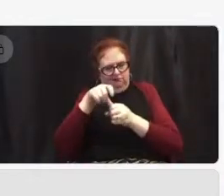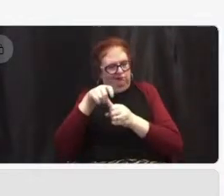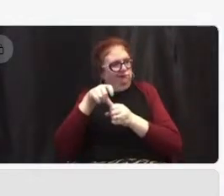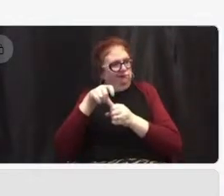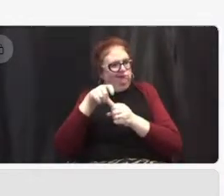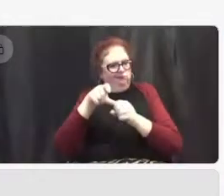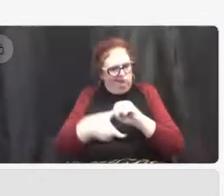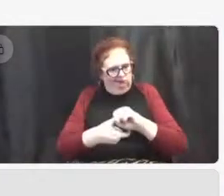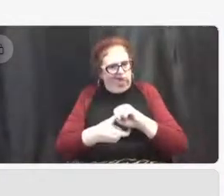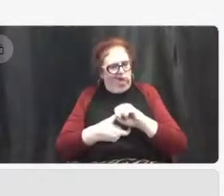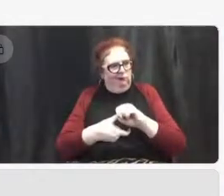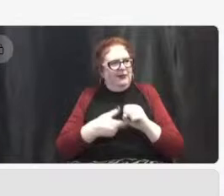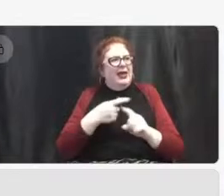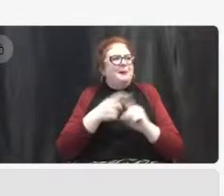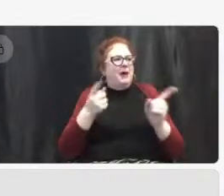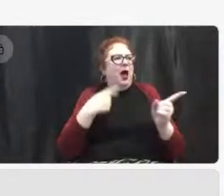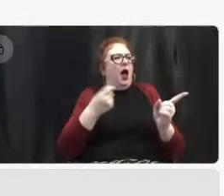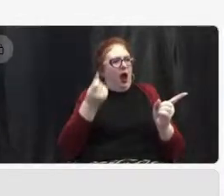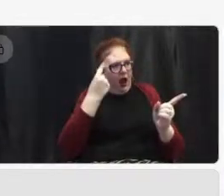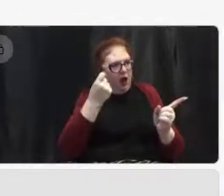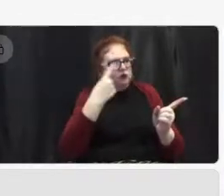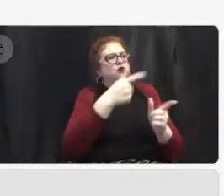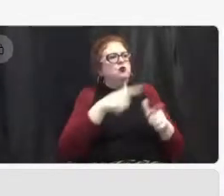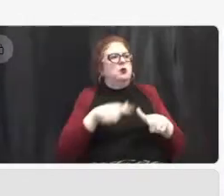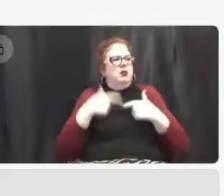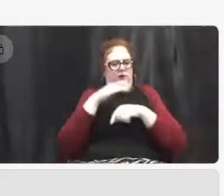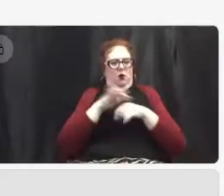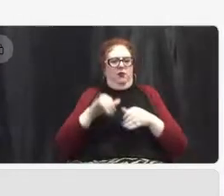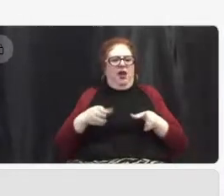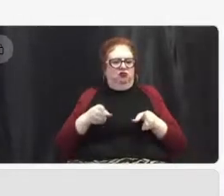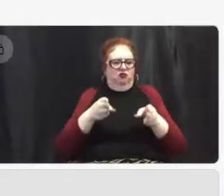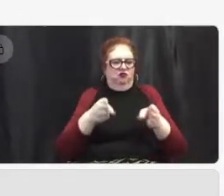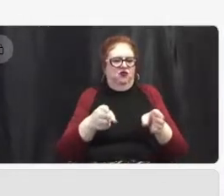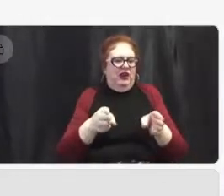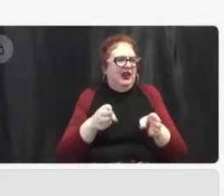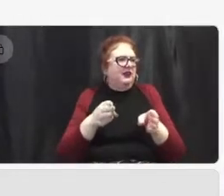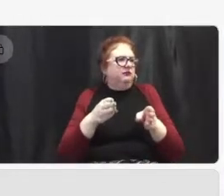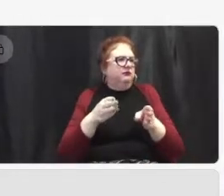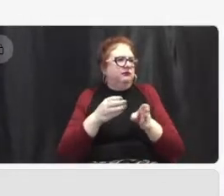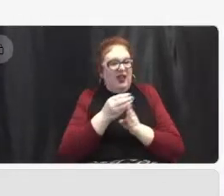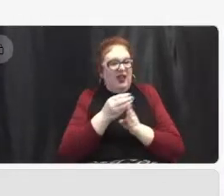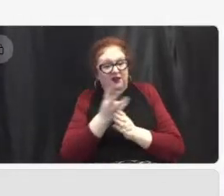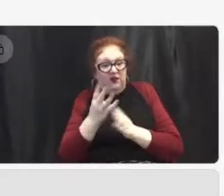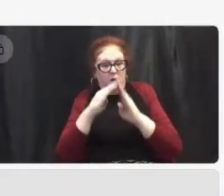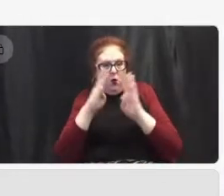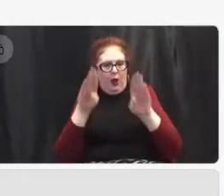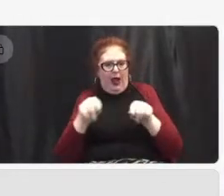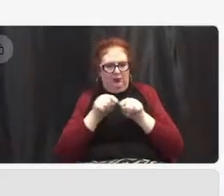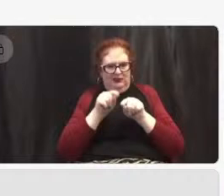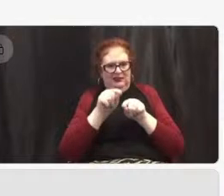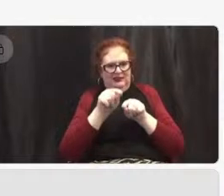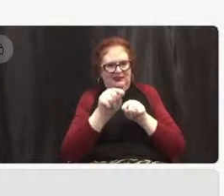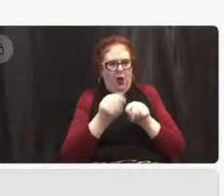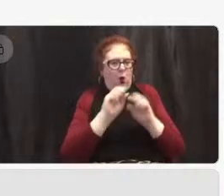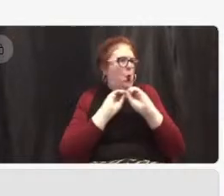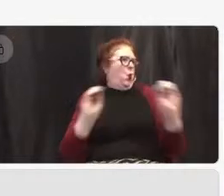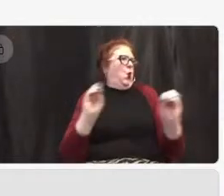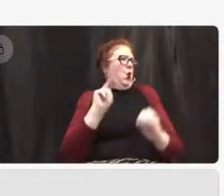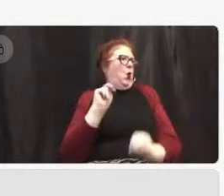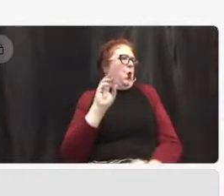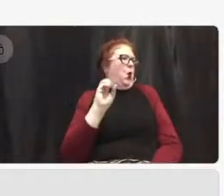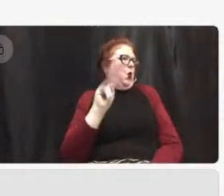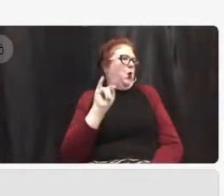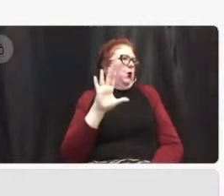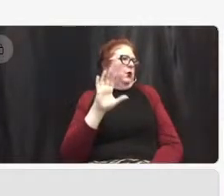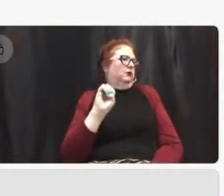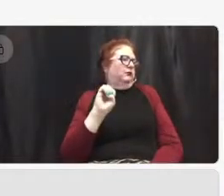I do hear what you're saying. You live on the street just a few houses down, did not get a notice. Probably